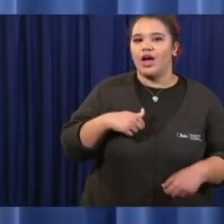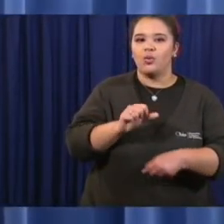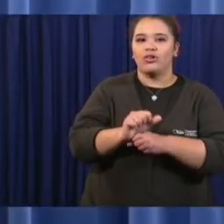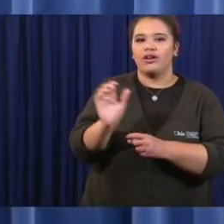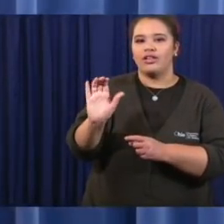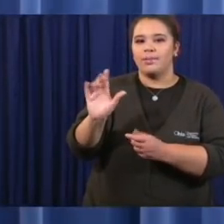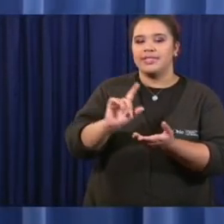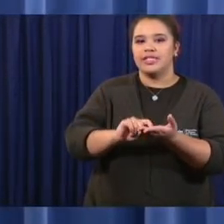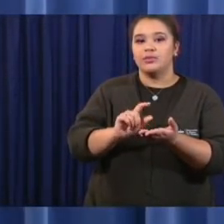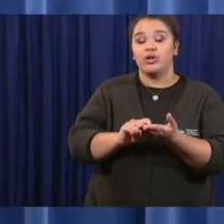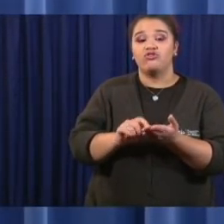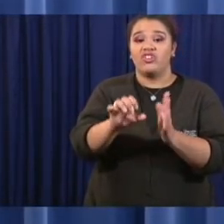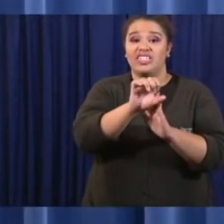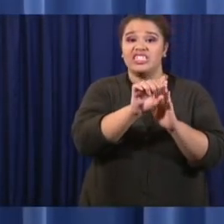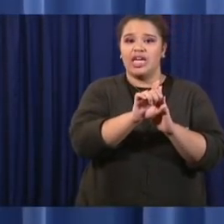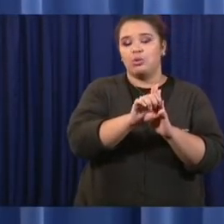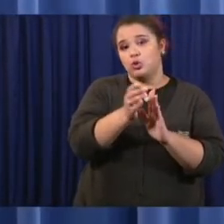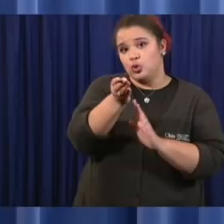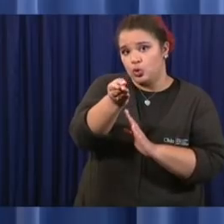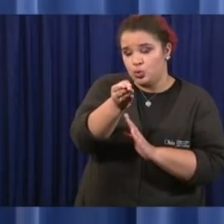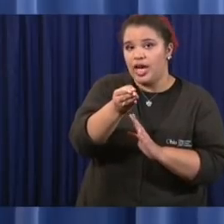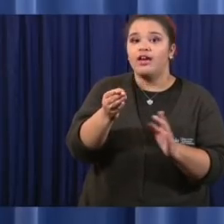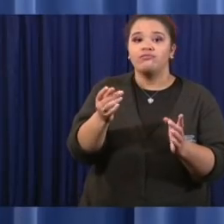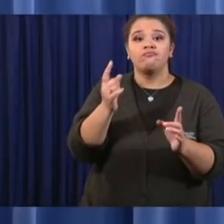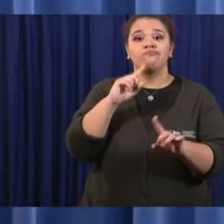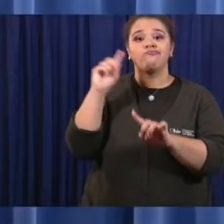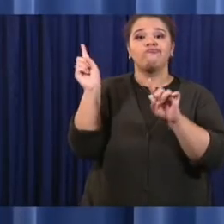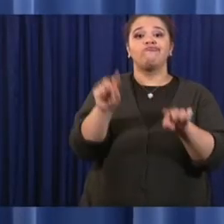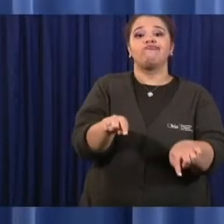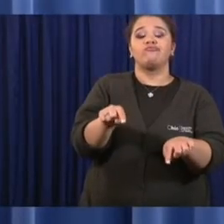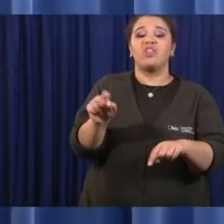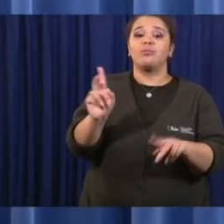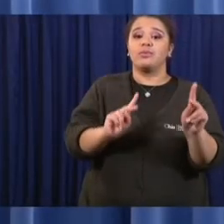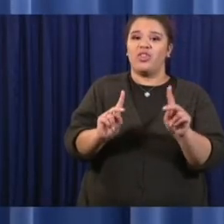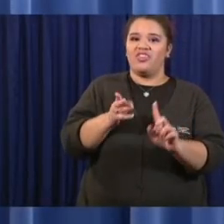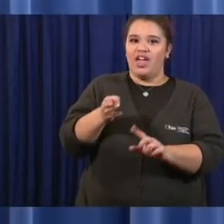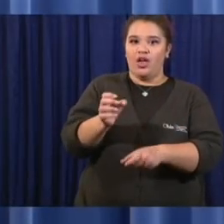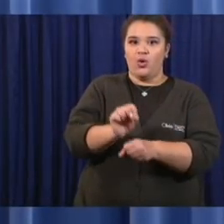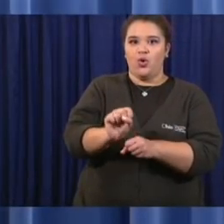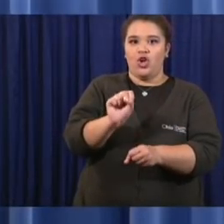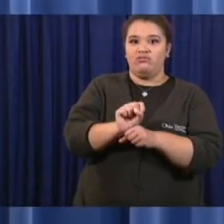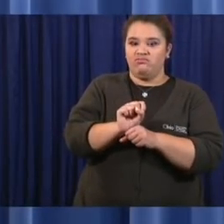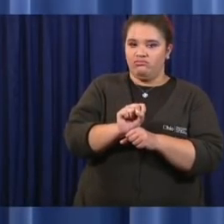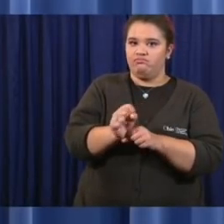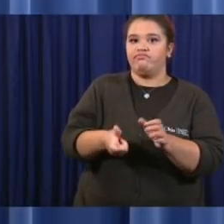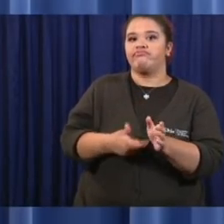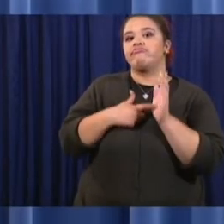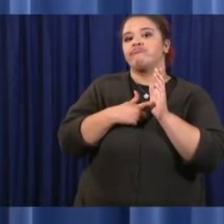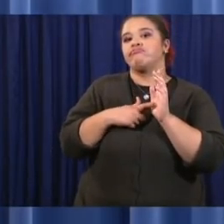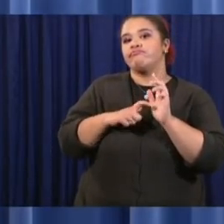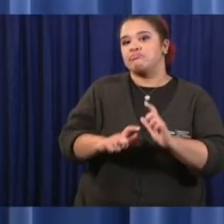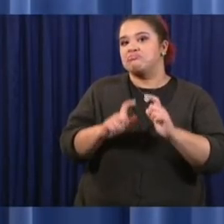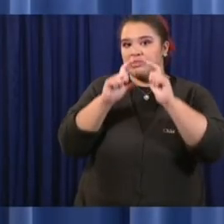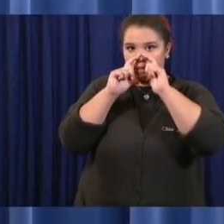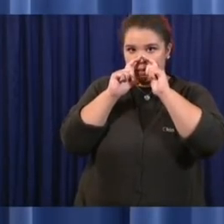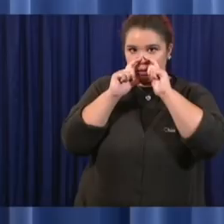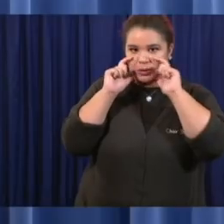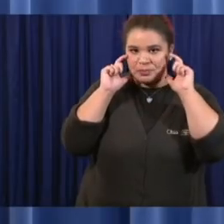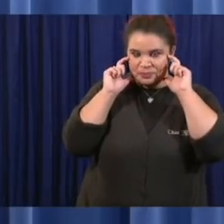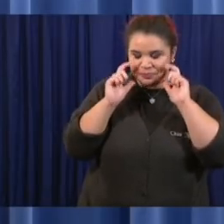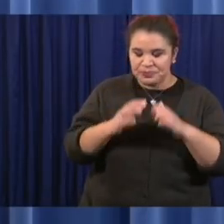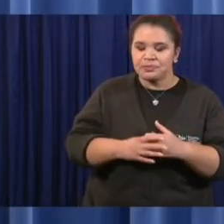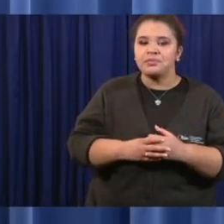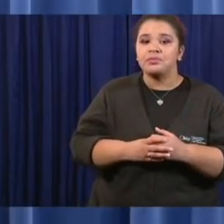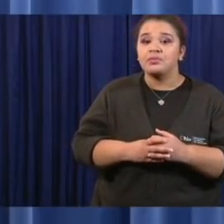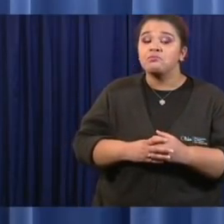The state has issued orders requiring employees in the workplace to wear masks.